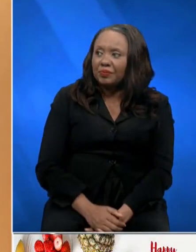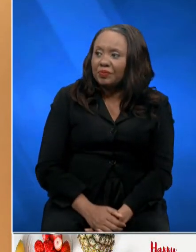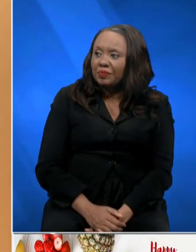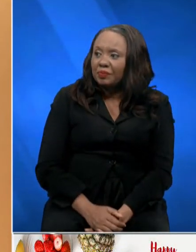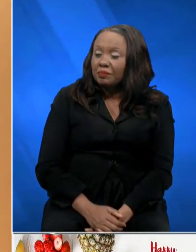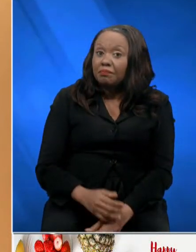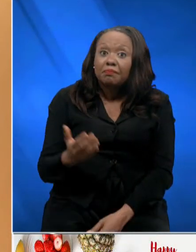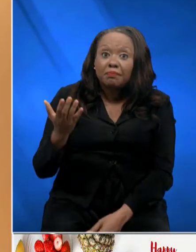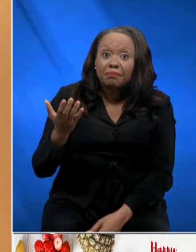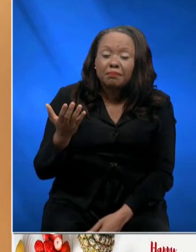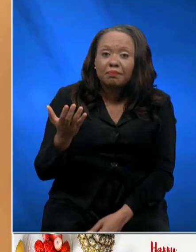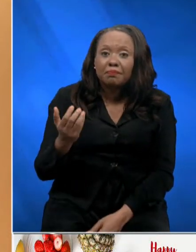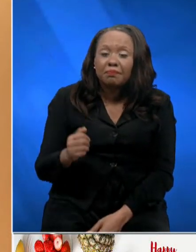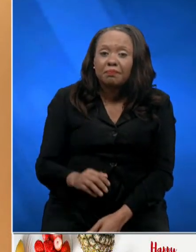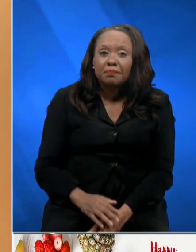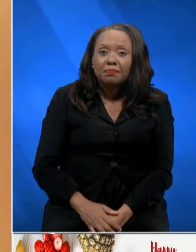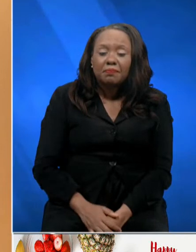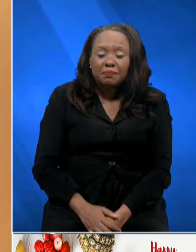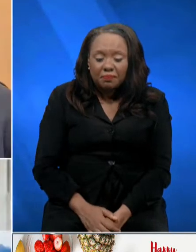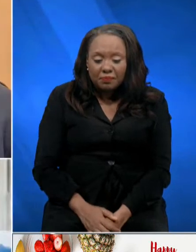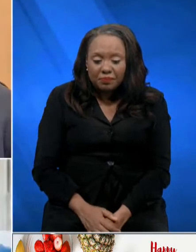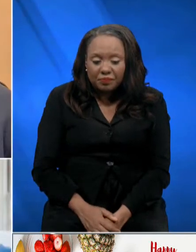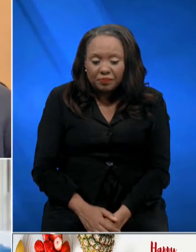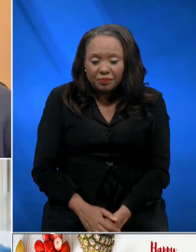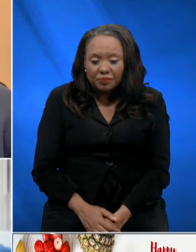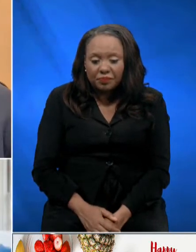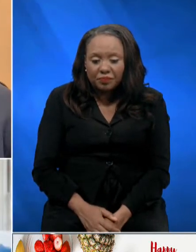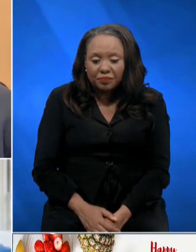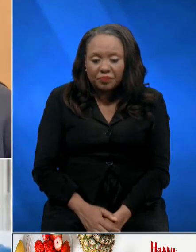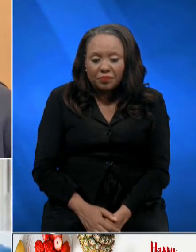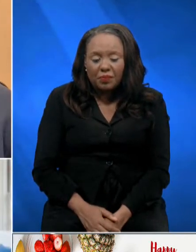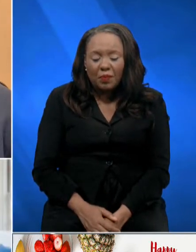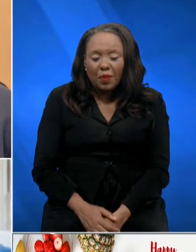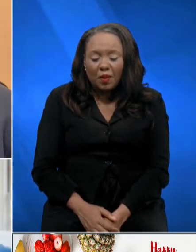Sorry, go ahead, Michelle. Okay. So right now, at present, right,